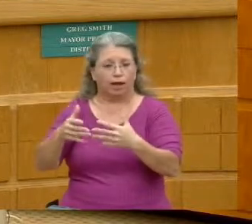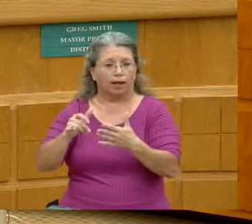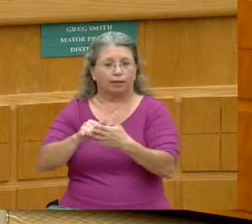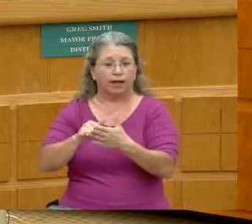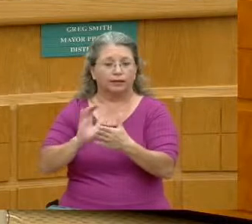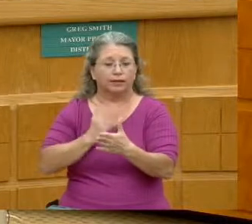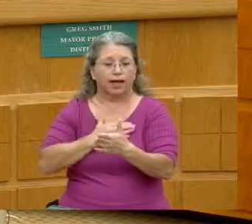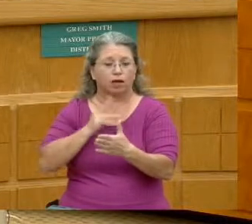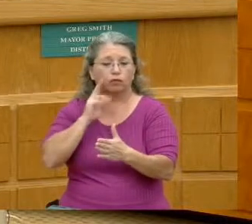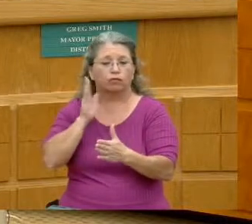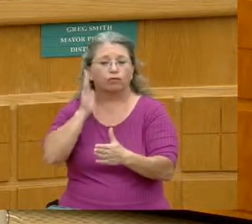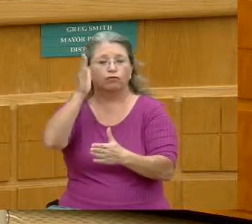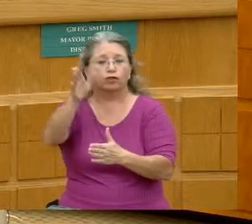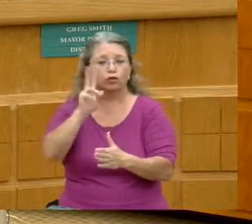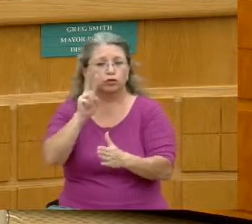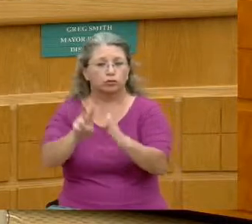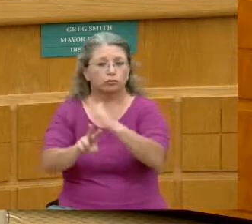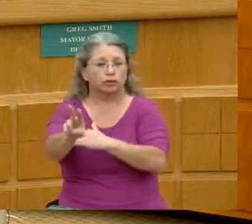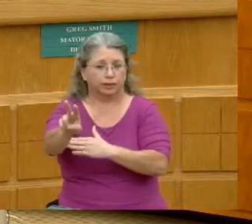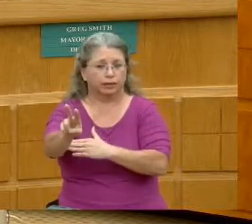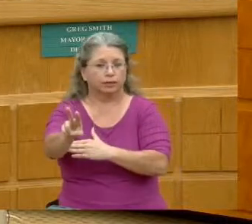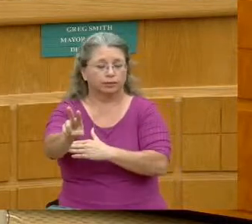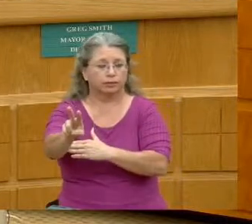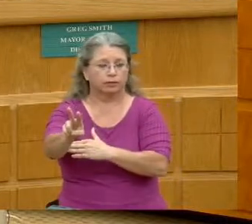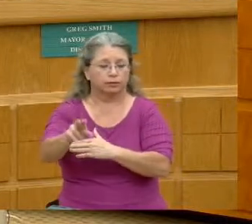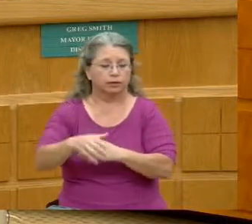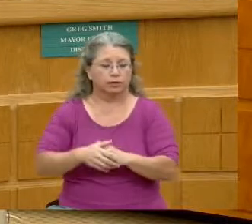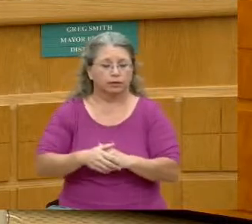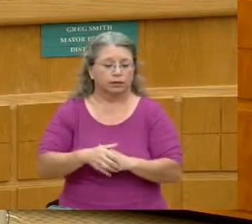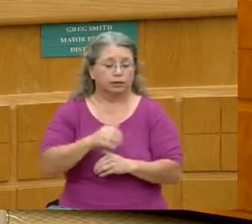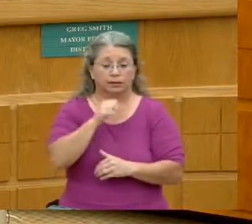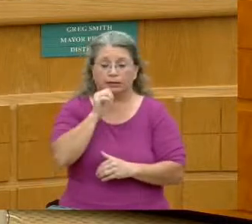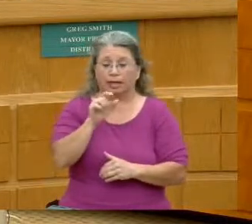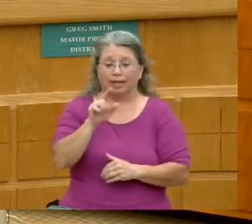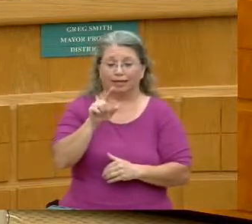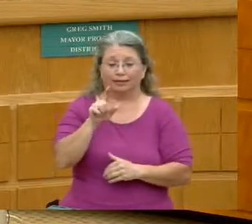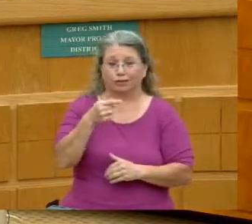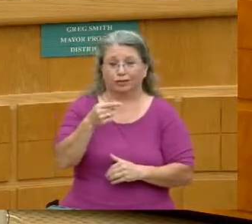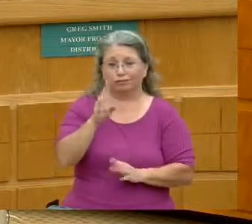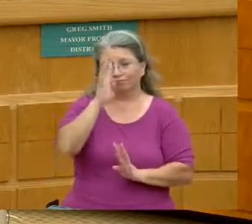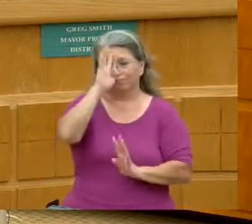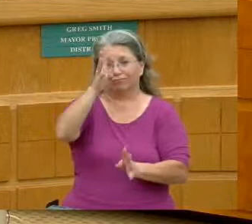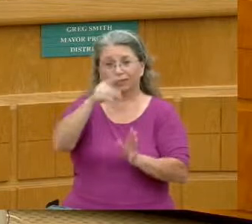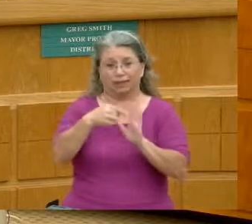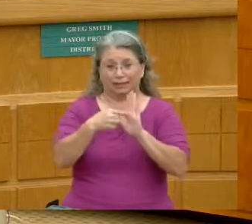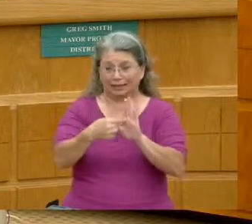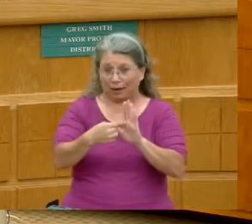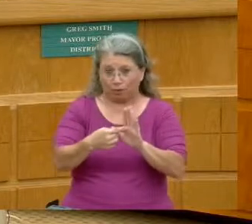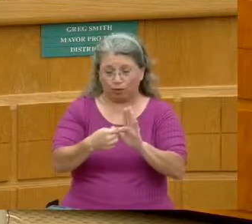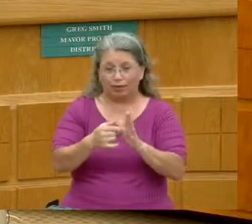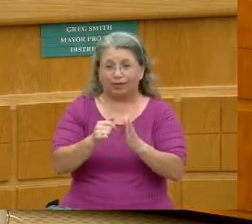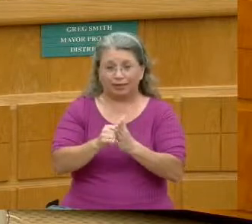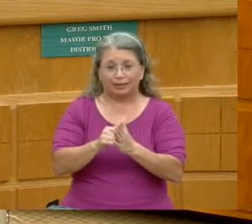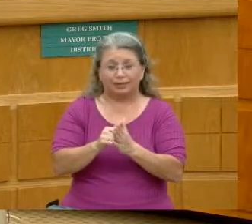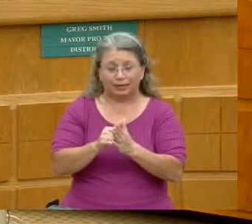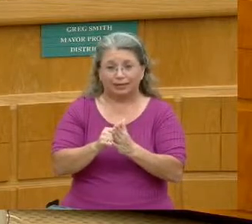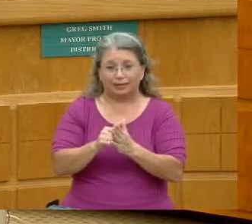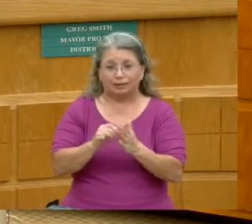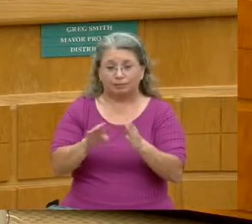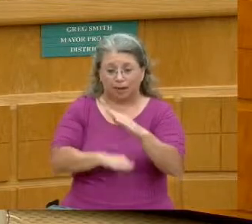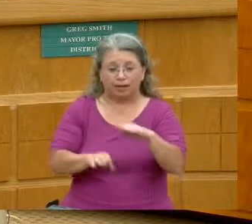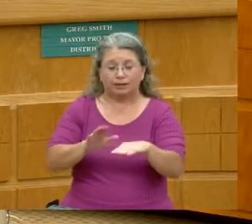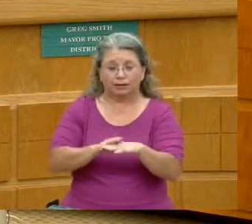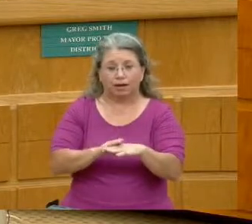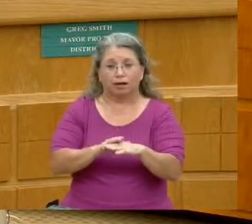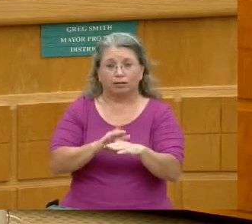will occur in the future. And this isn't just an example. This is our actual figure for this week. We don't talk about this model too much